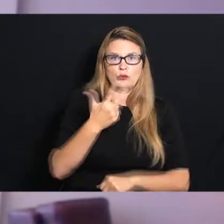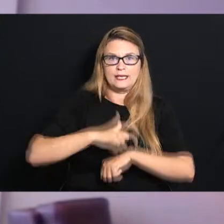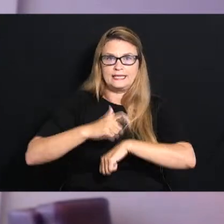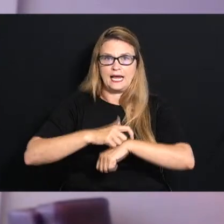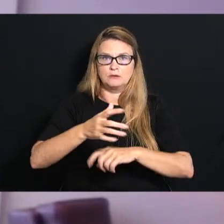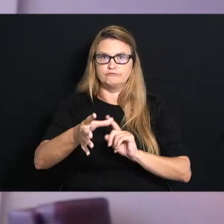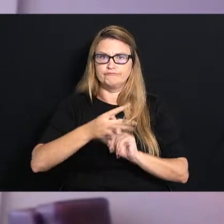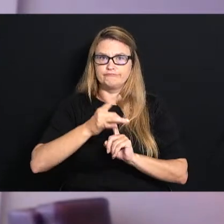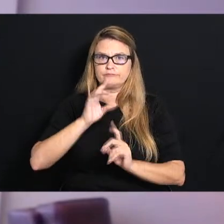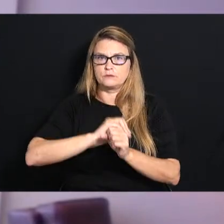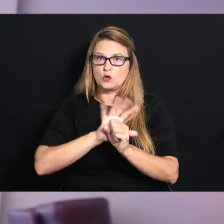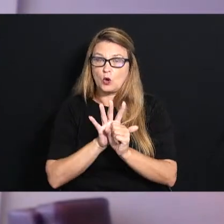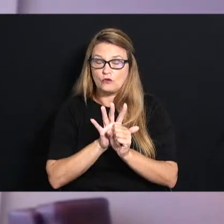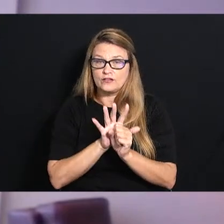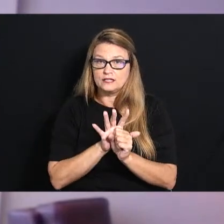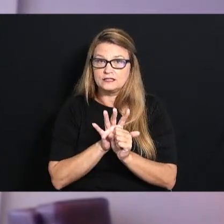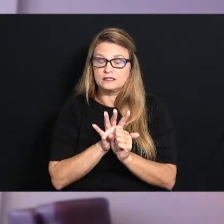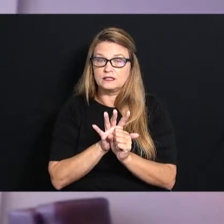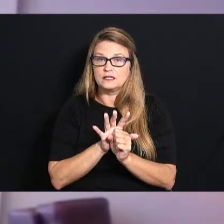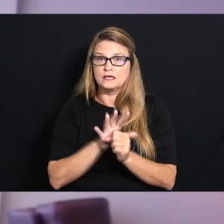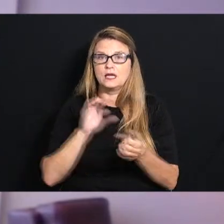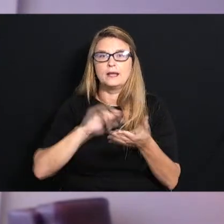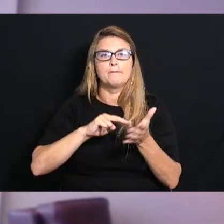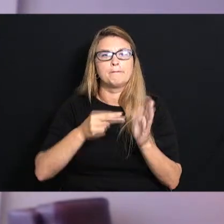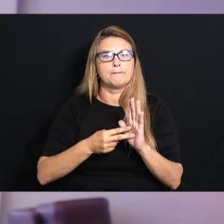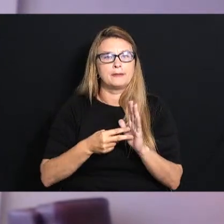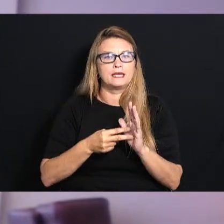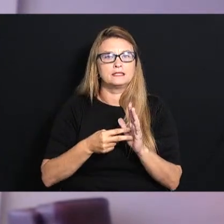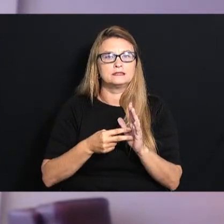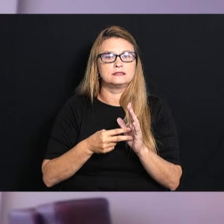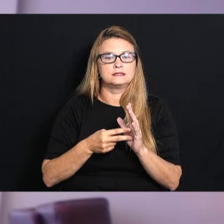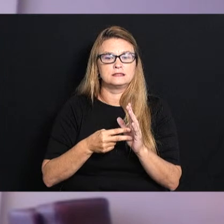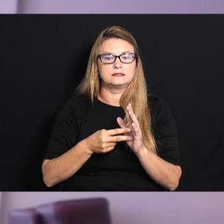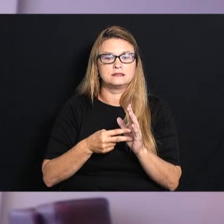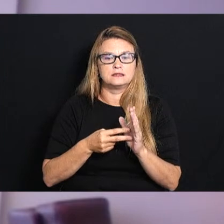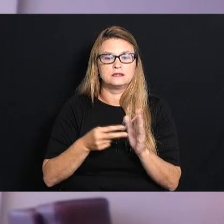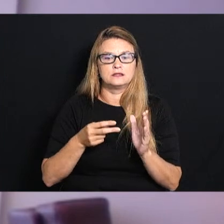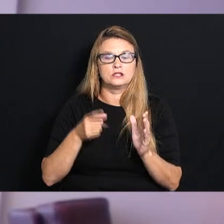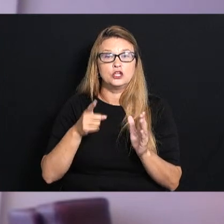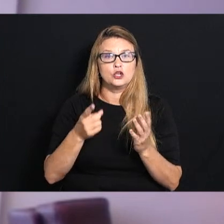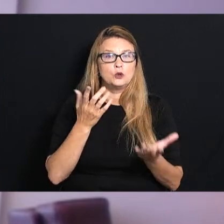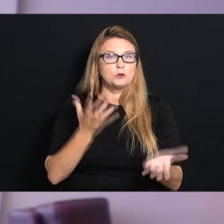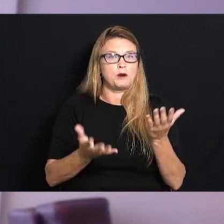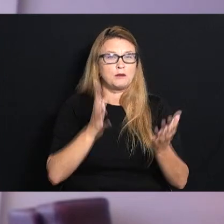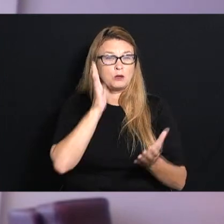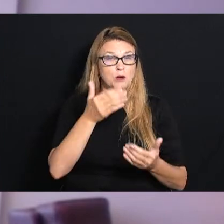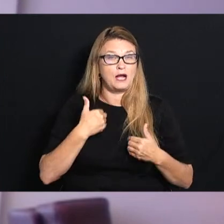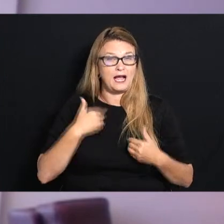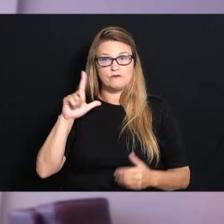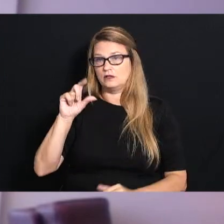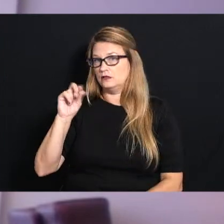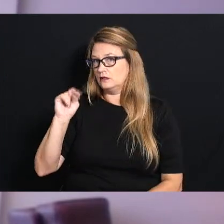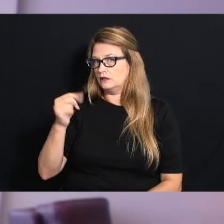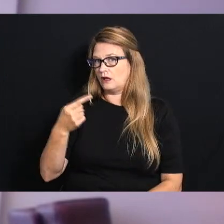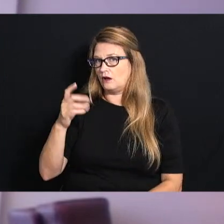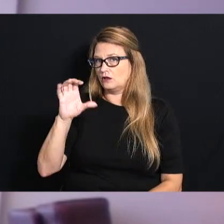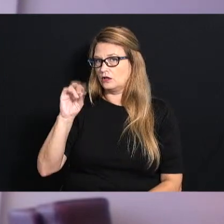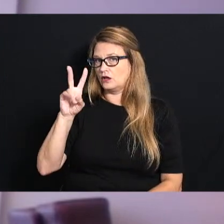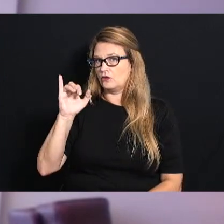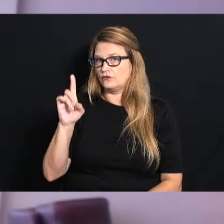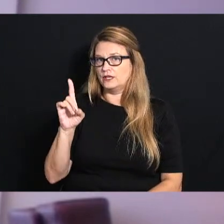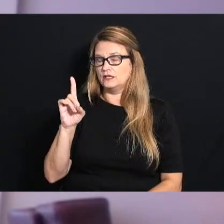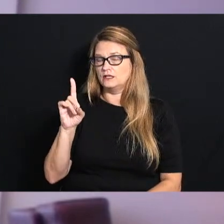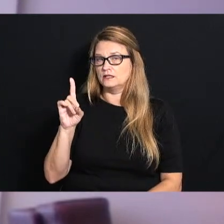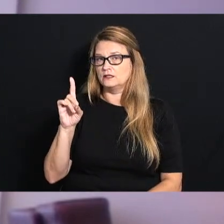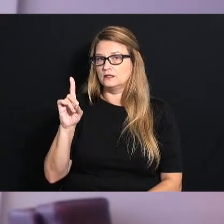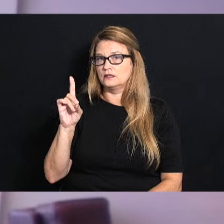infections or even more, the more likely you will be to have long COVID and also to suffer some